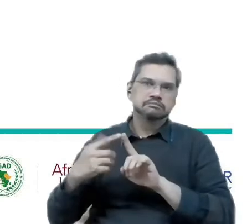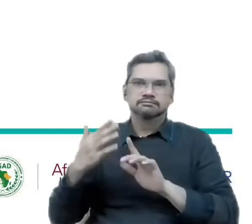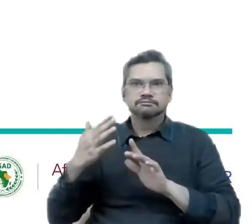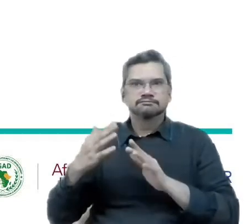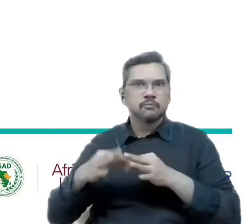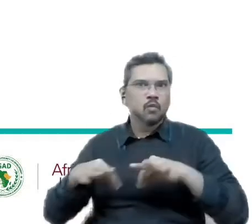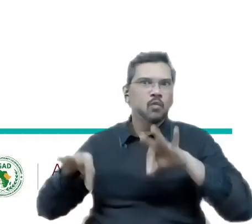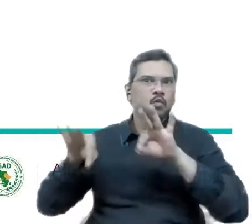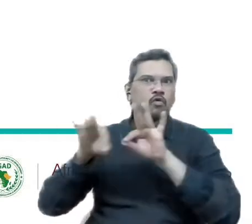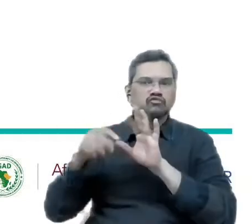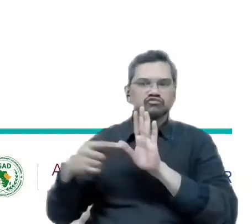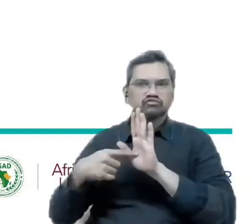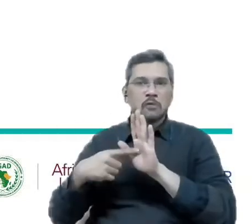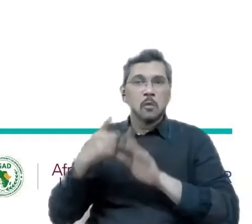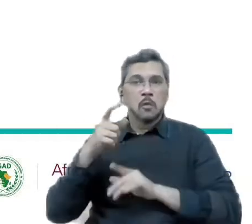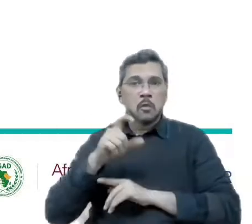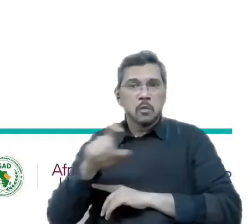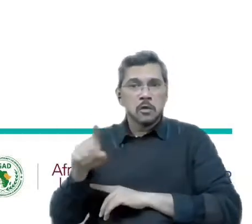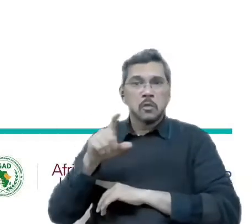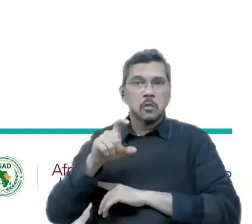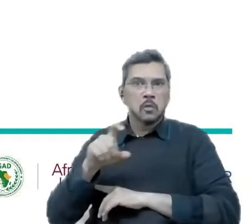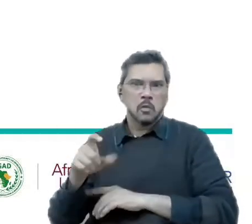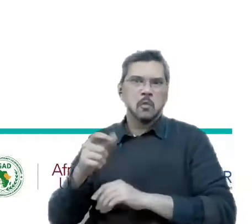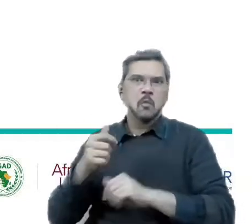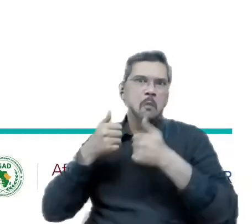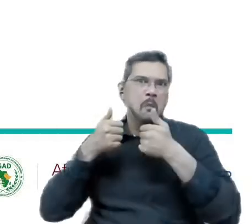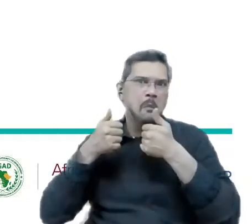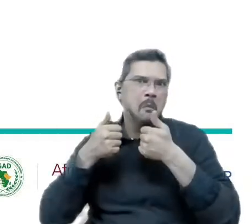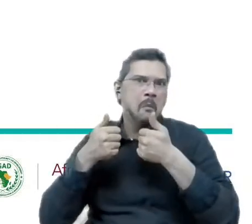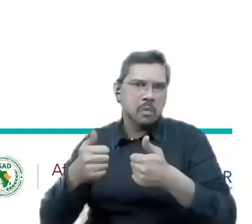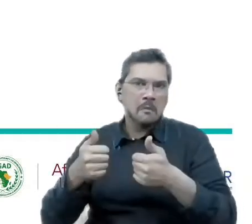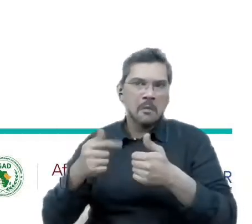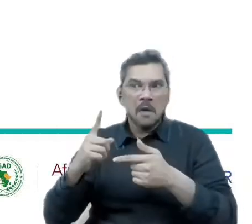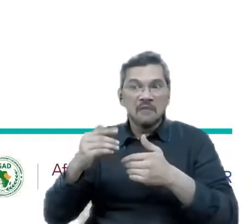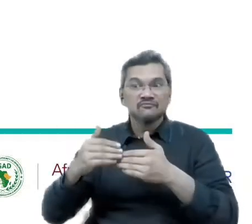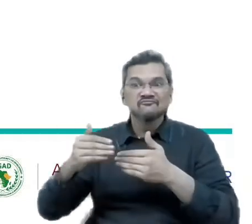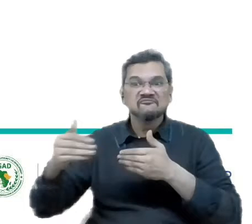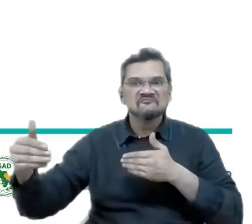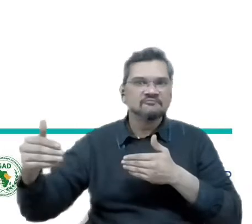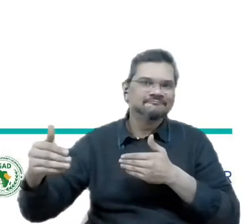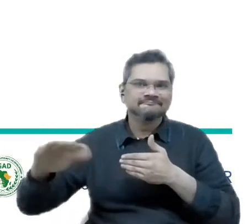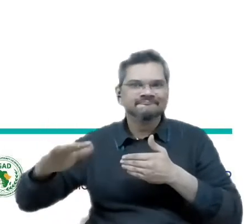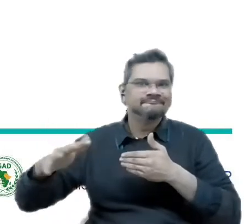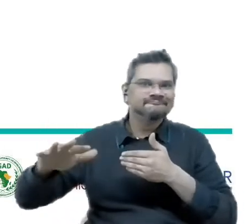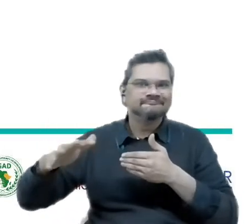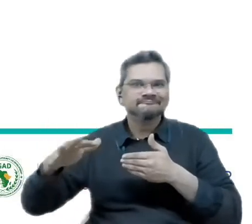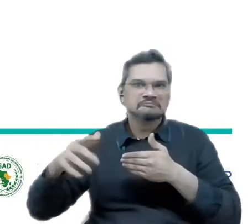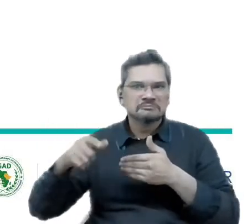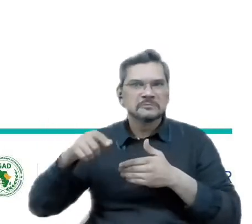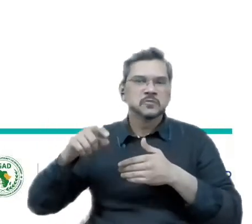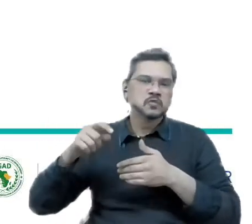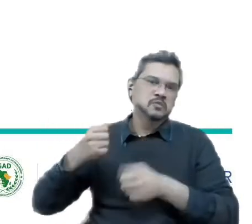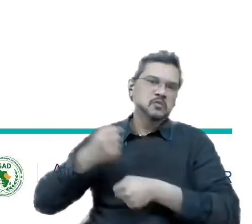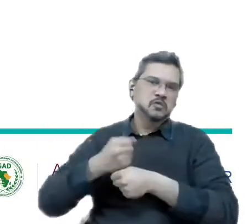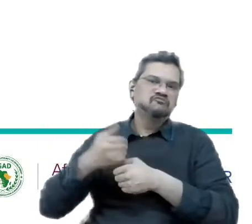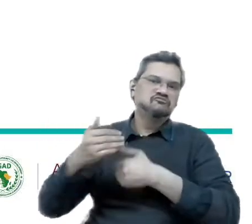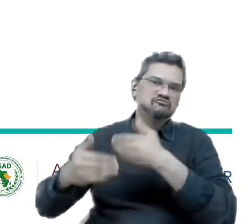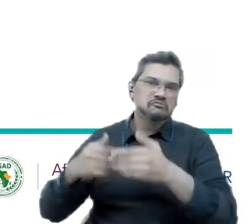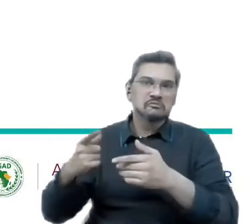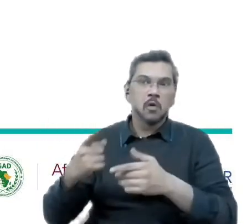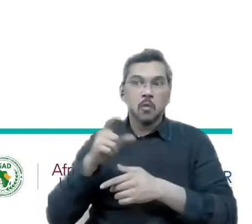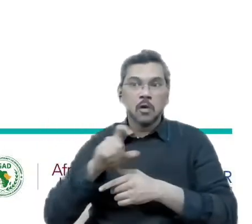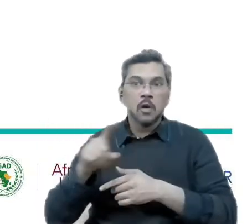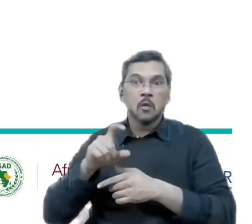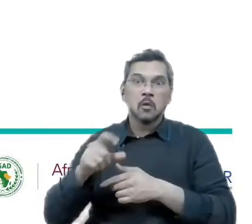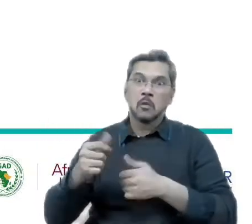to be honest, from our experience. And this can be a very good piece of information, piece of data that humanitarians and